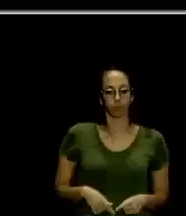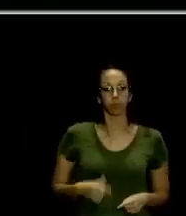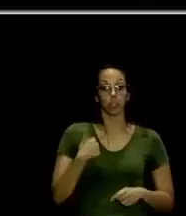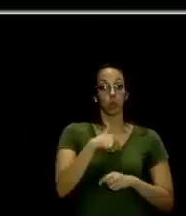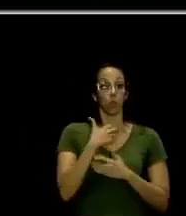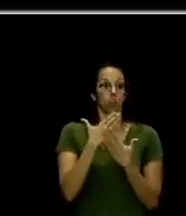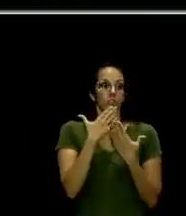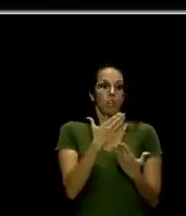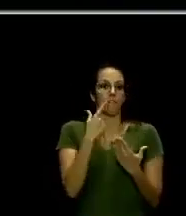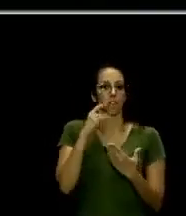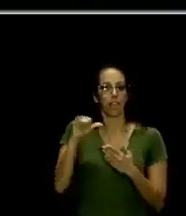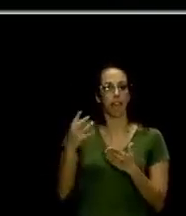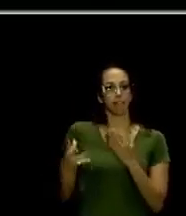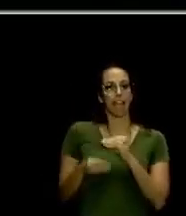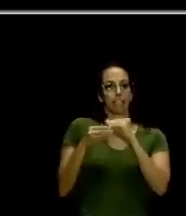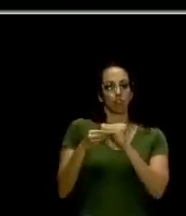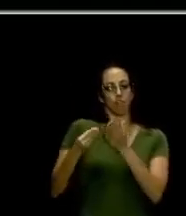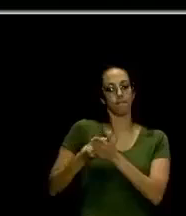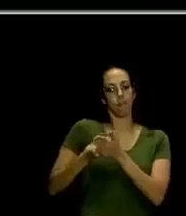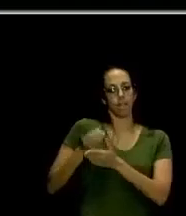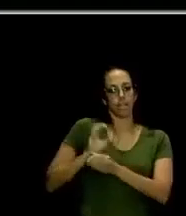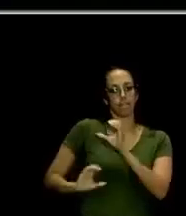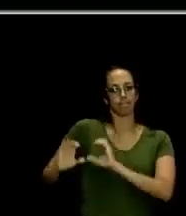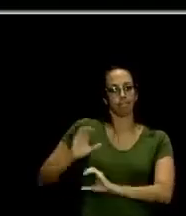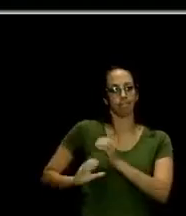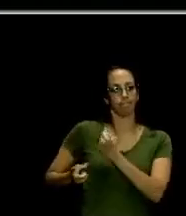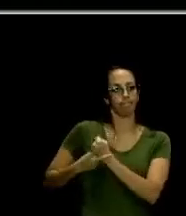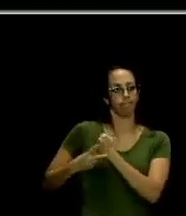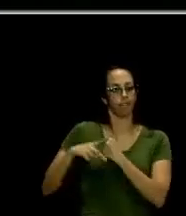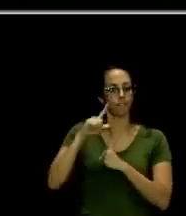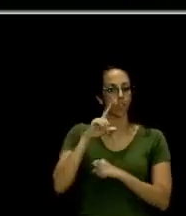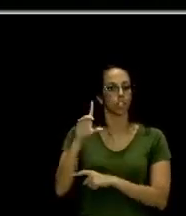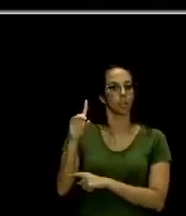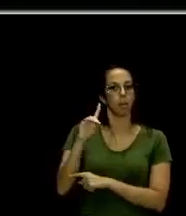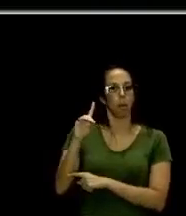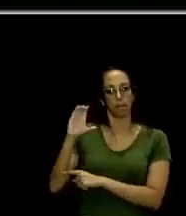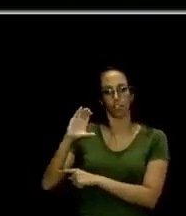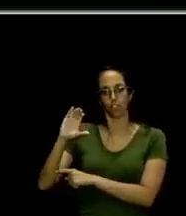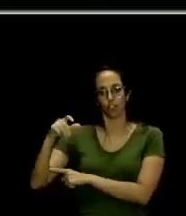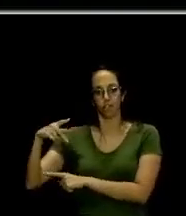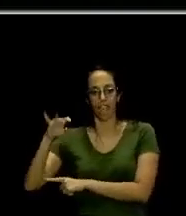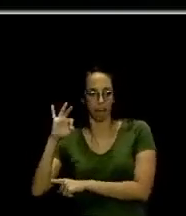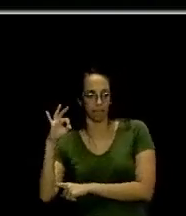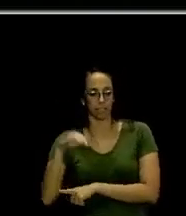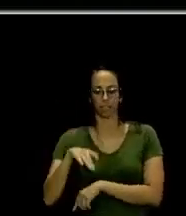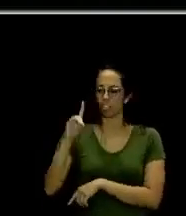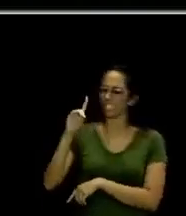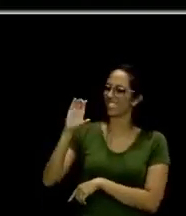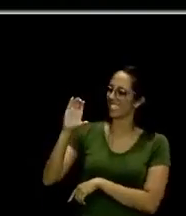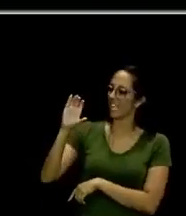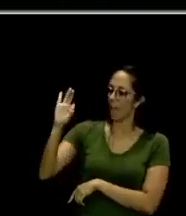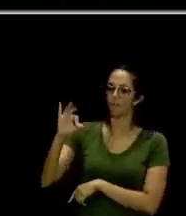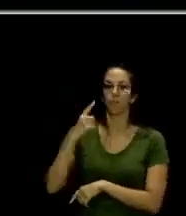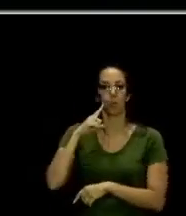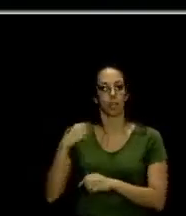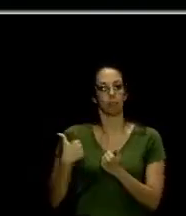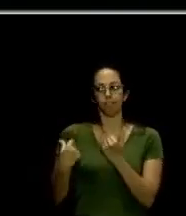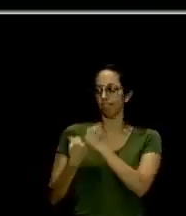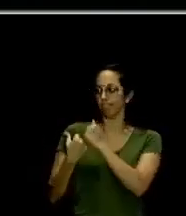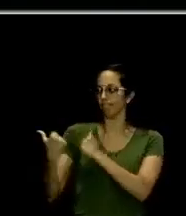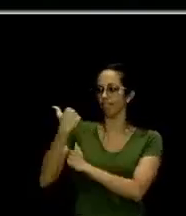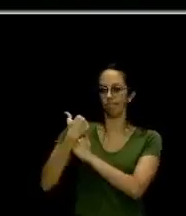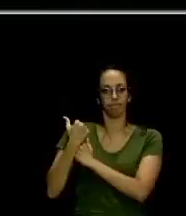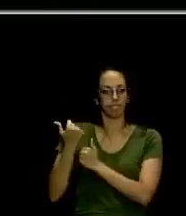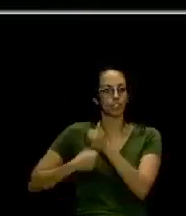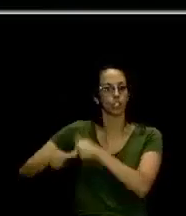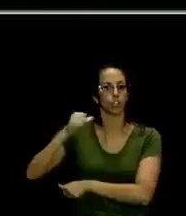additional funding and for our partnership with the Department of Children and Families to leverage the existing mobile response team framework and provide